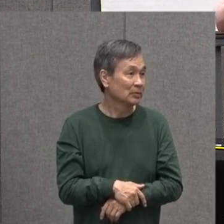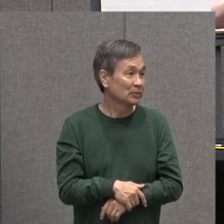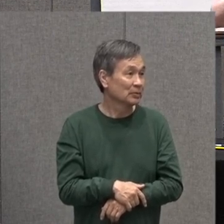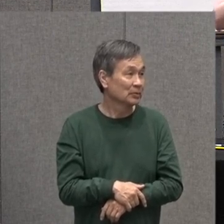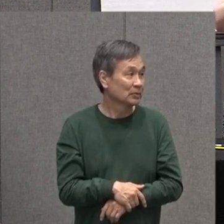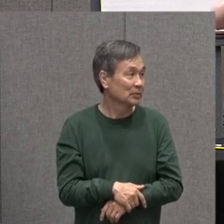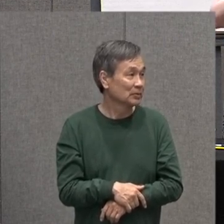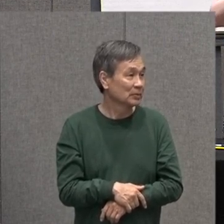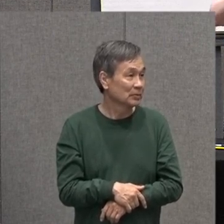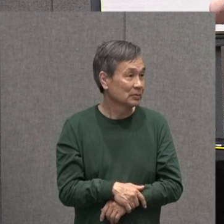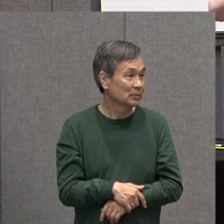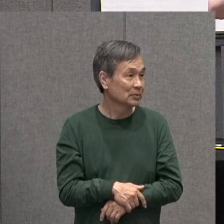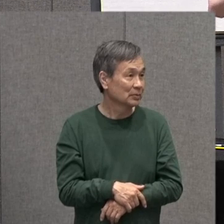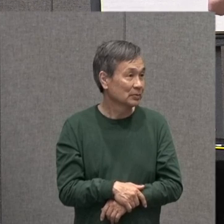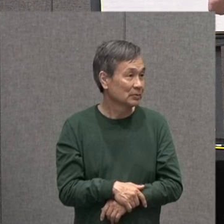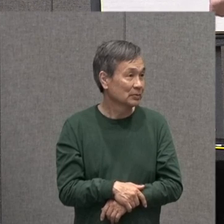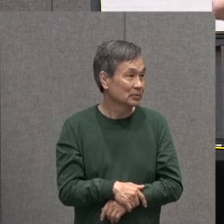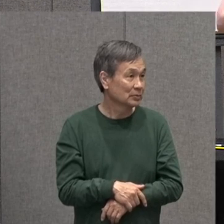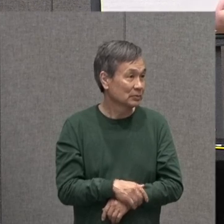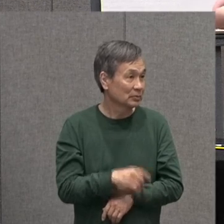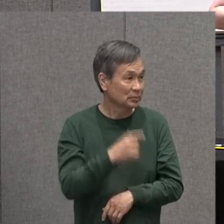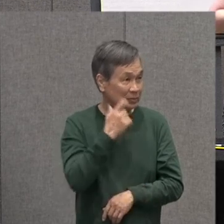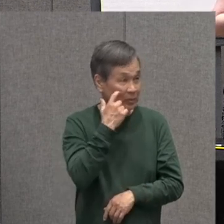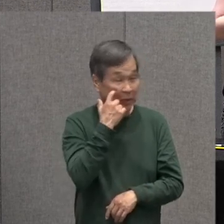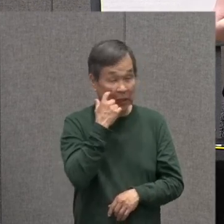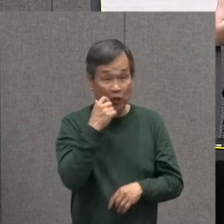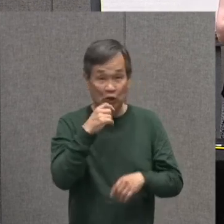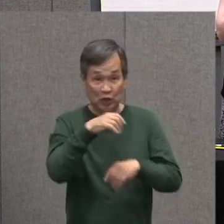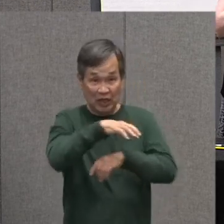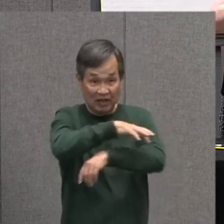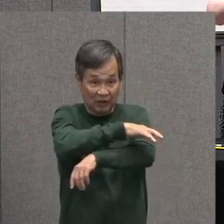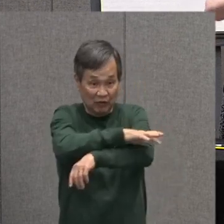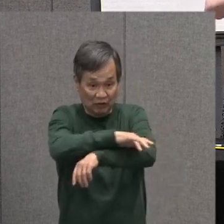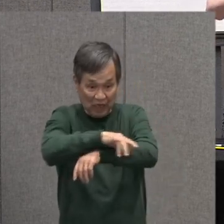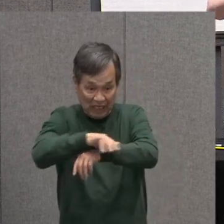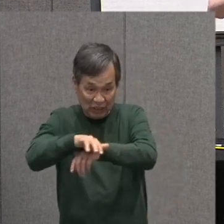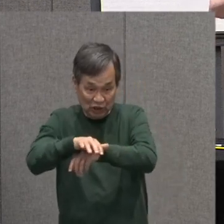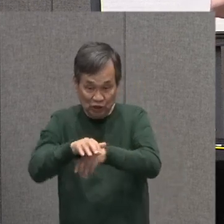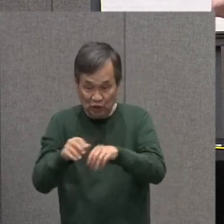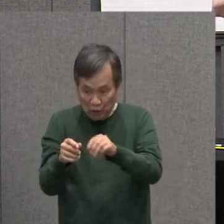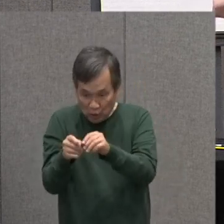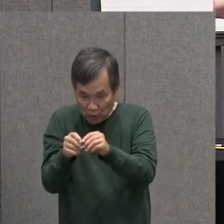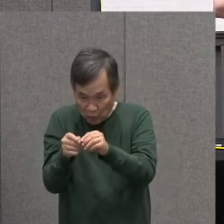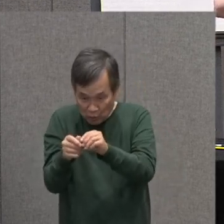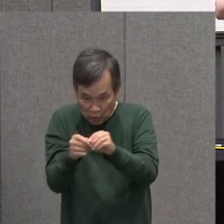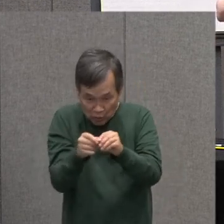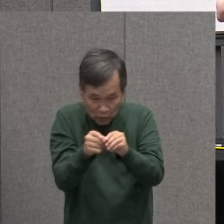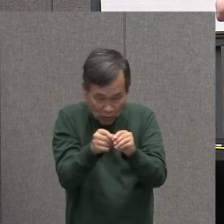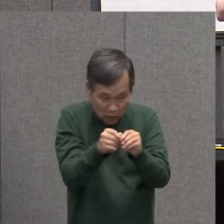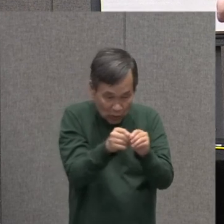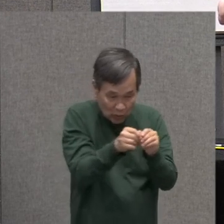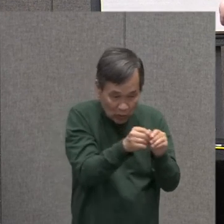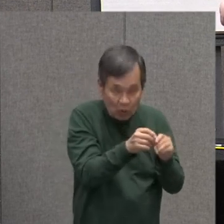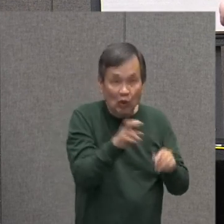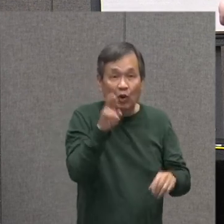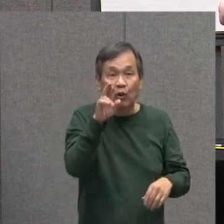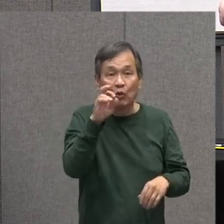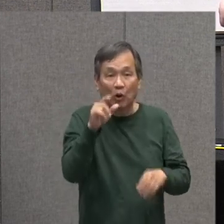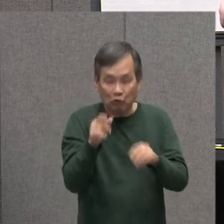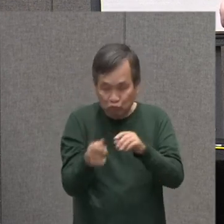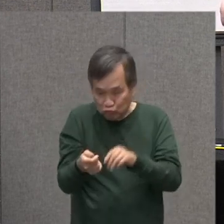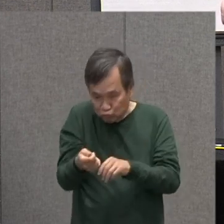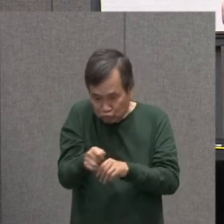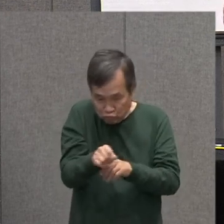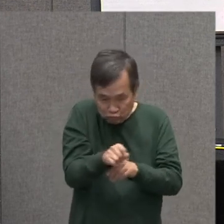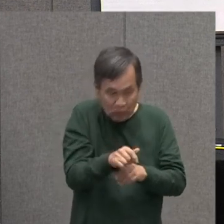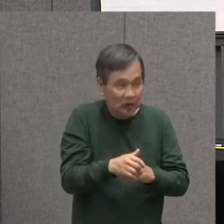So roll up that entire fringy piece of paper. Oh. If I can hold on to stuff. Look at that. And it